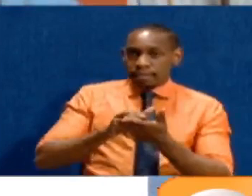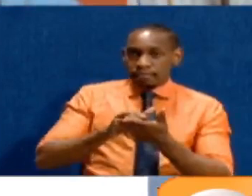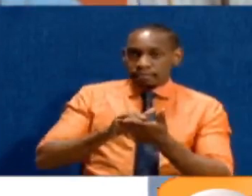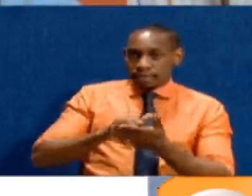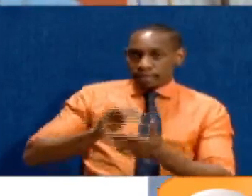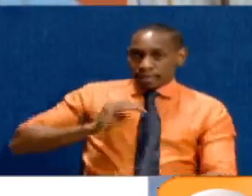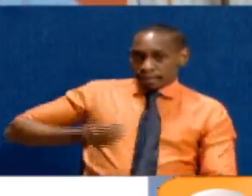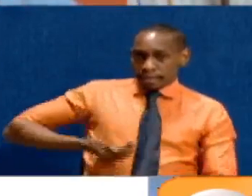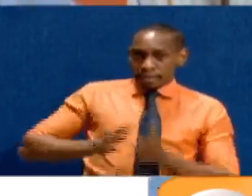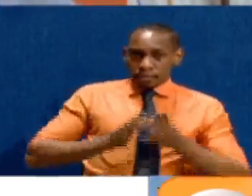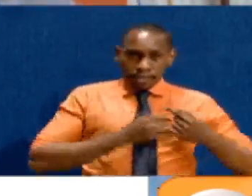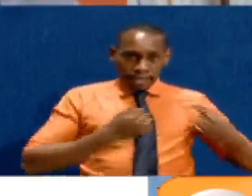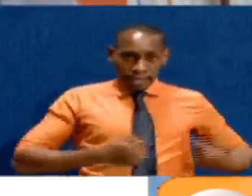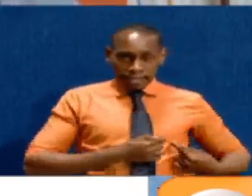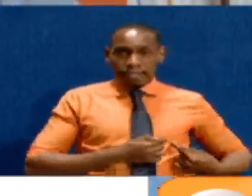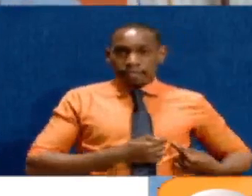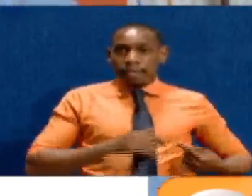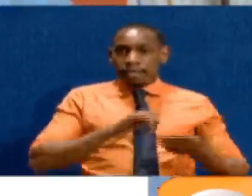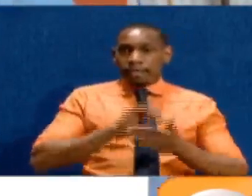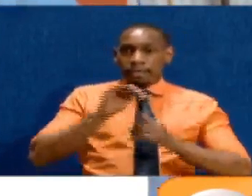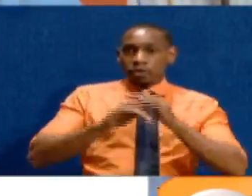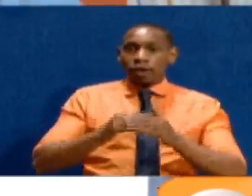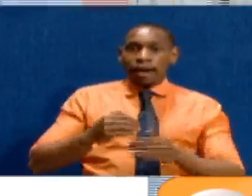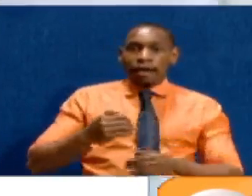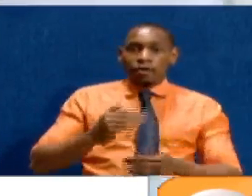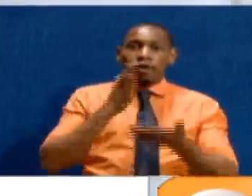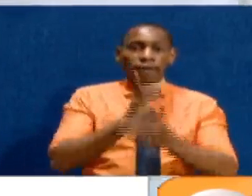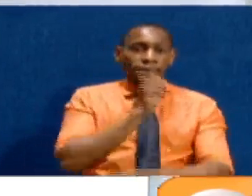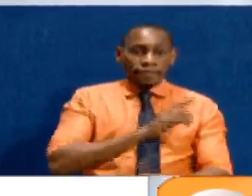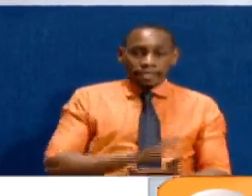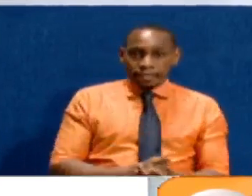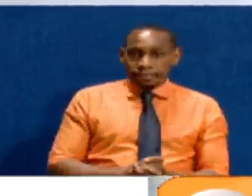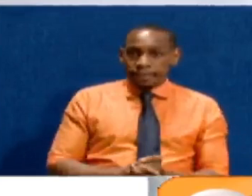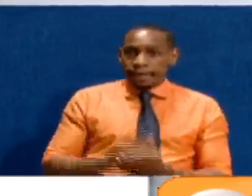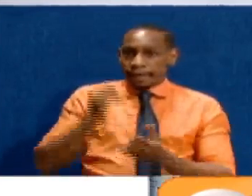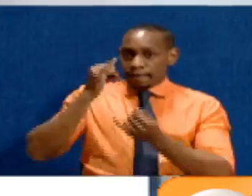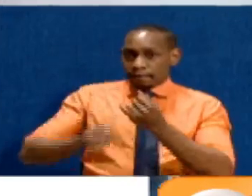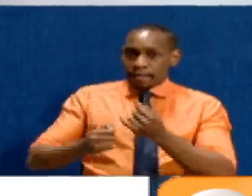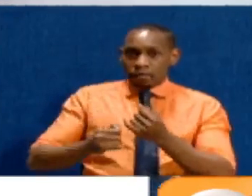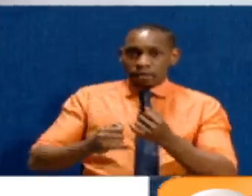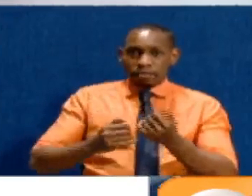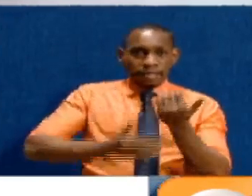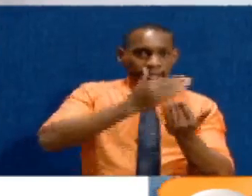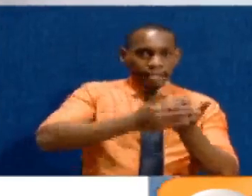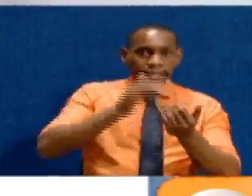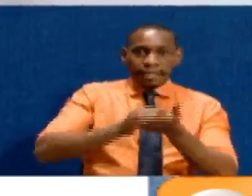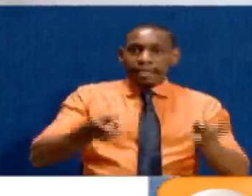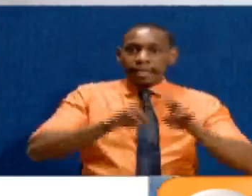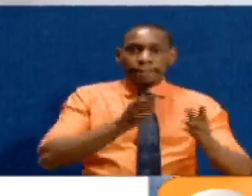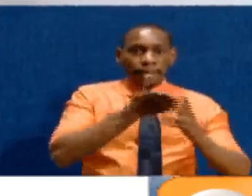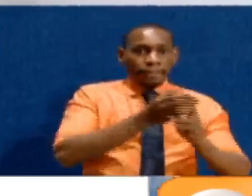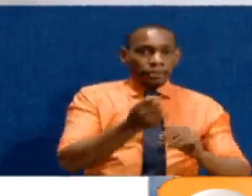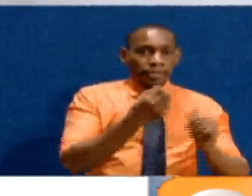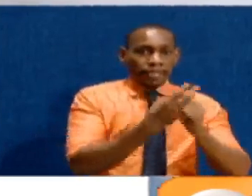progesterone receptor, and the HER2 receptor, which are all positive for her. Mwende's last round of chemotherapy, which took place